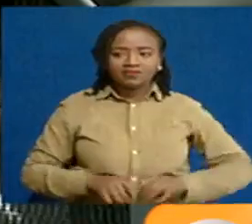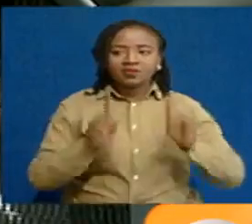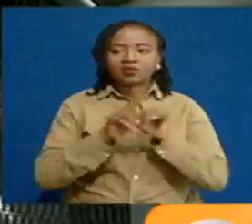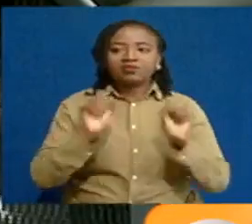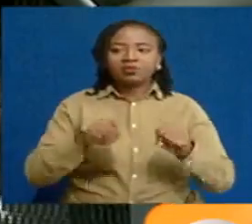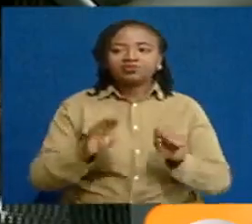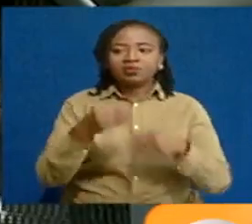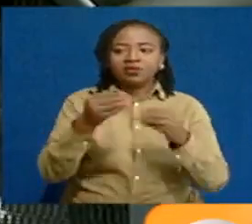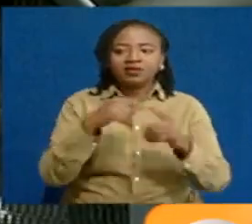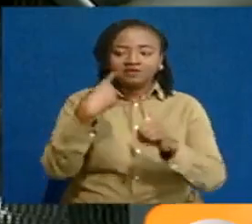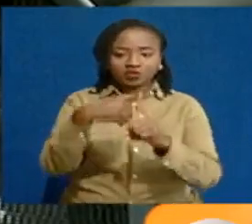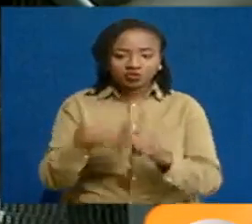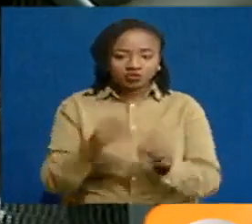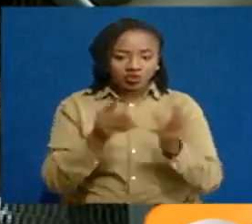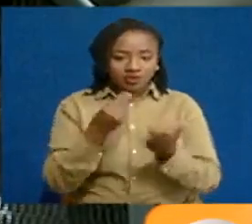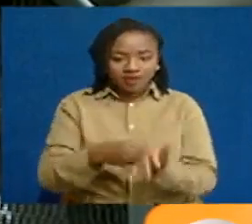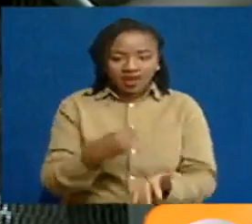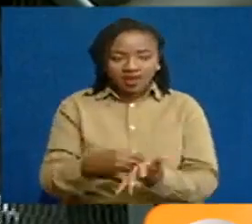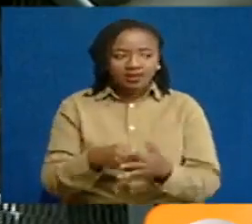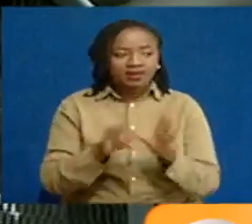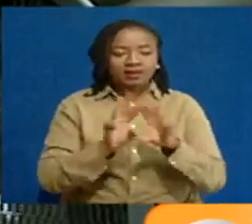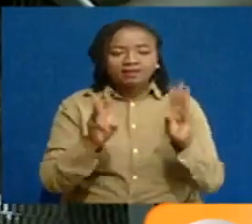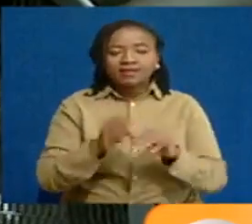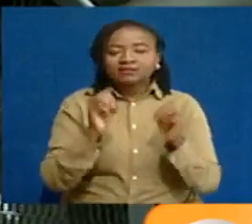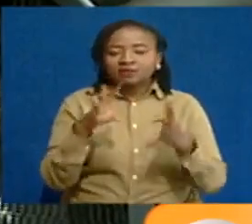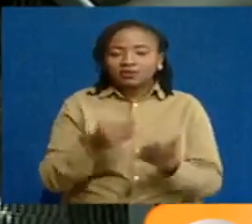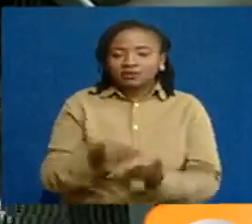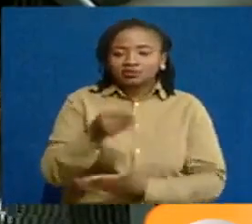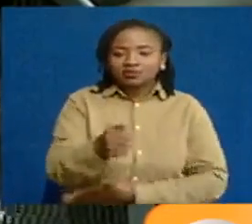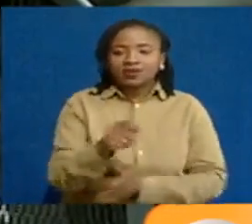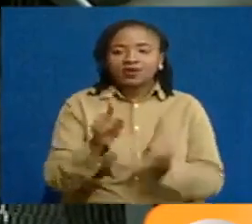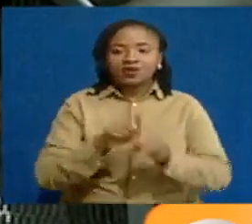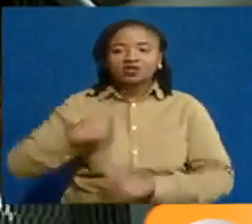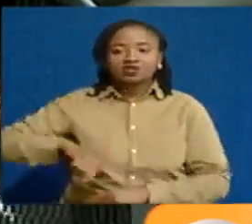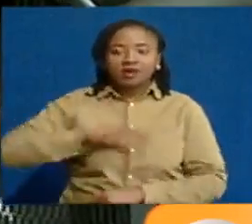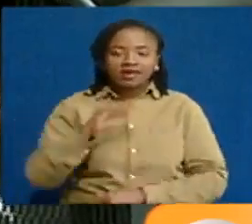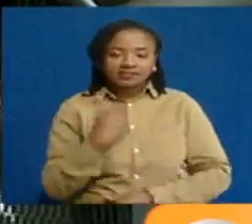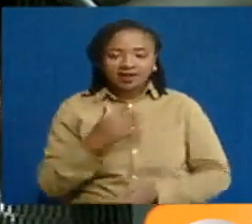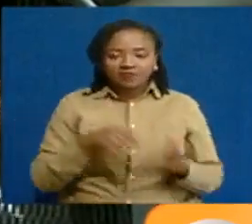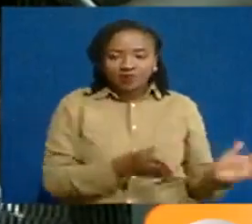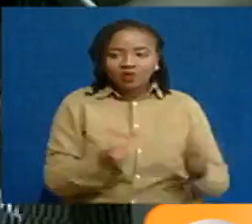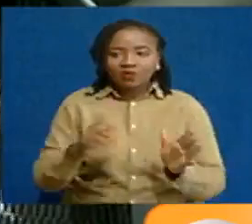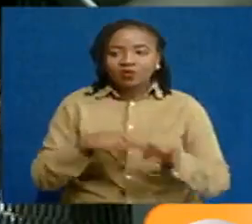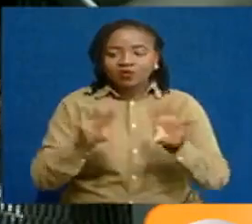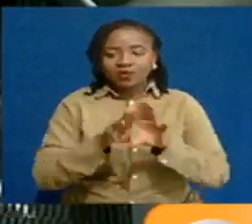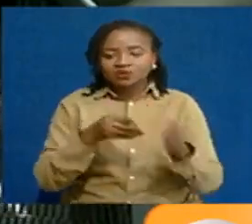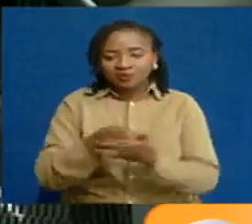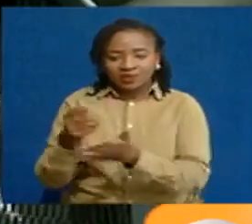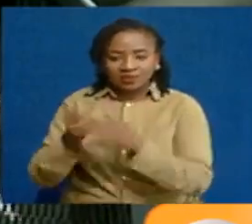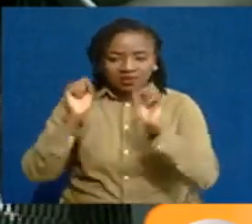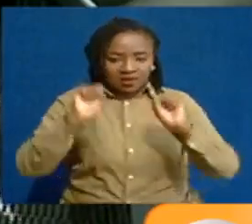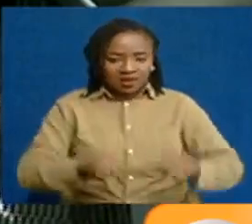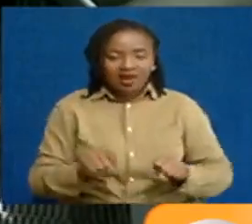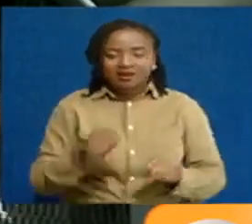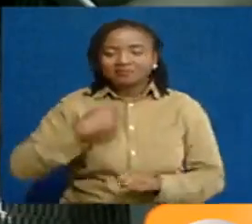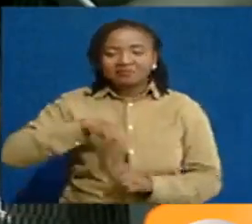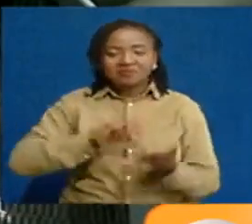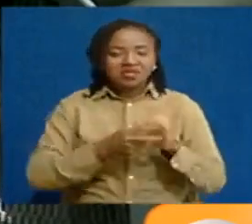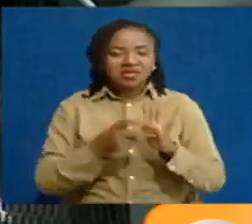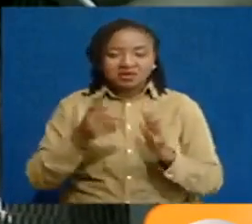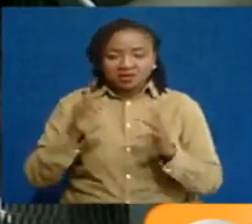pay. And as we said, we have a means of payment so that we are not overburdening